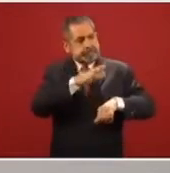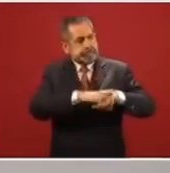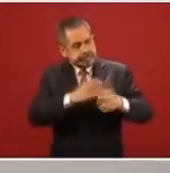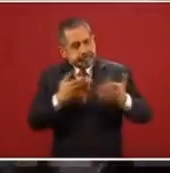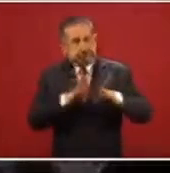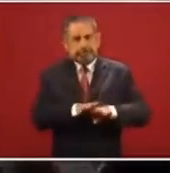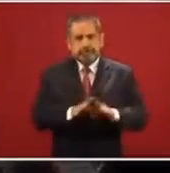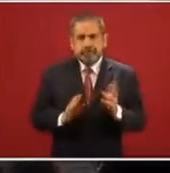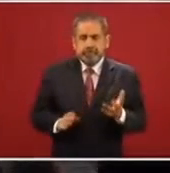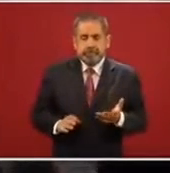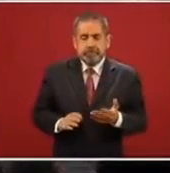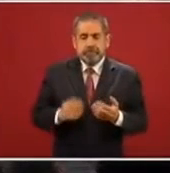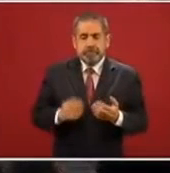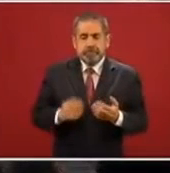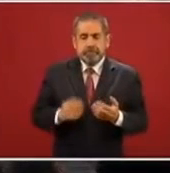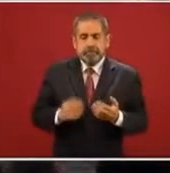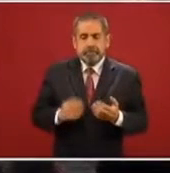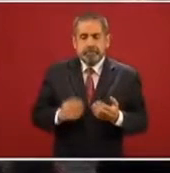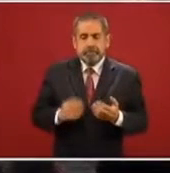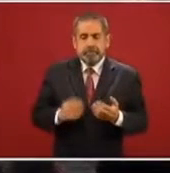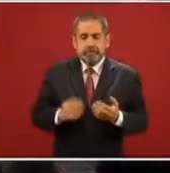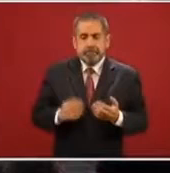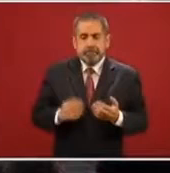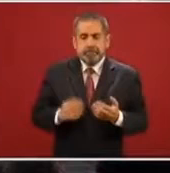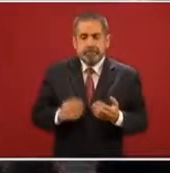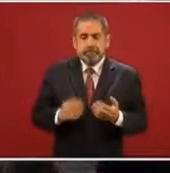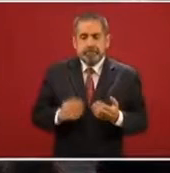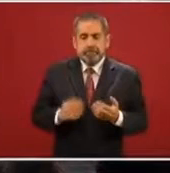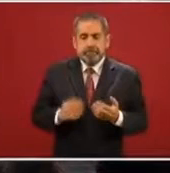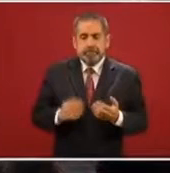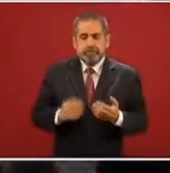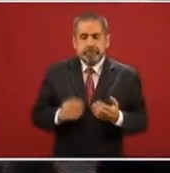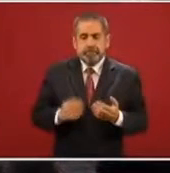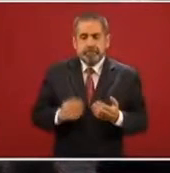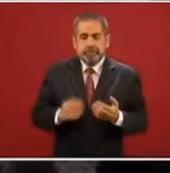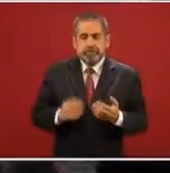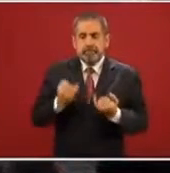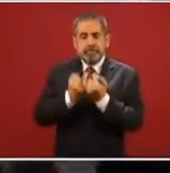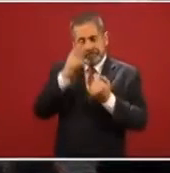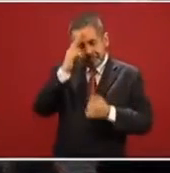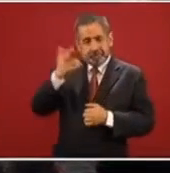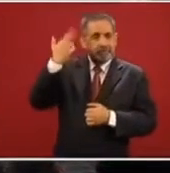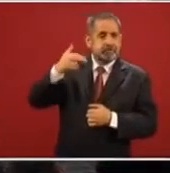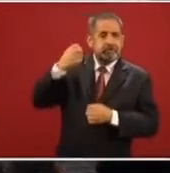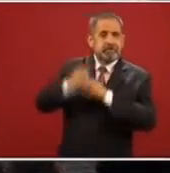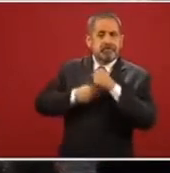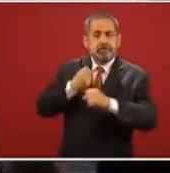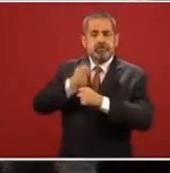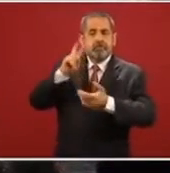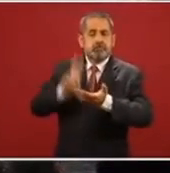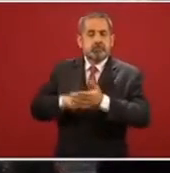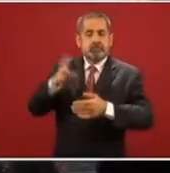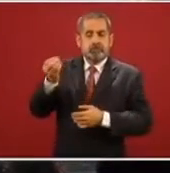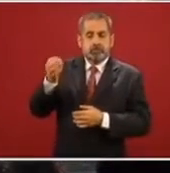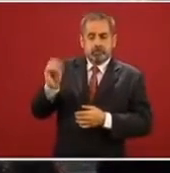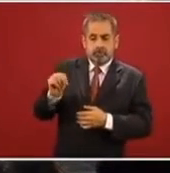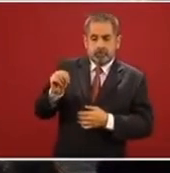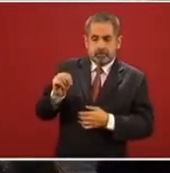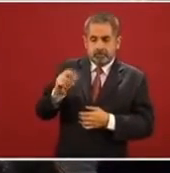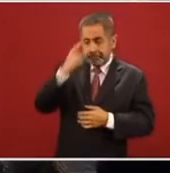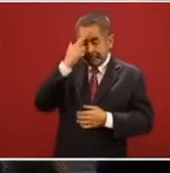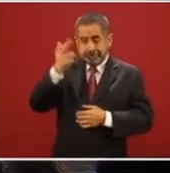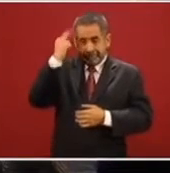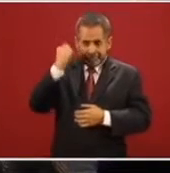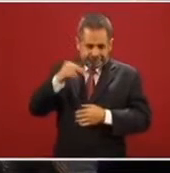las distintas intervenciones when the various different interventions que se tomaron primero con una